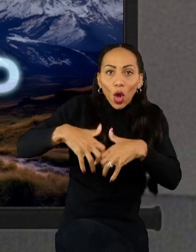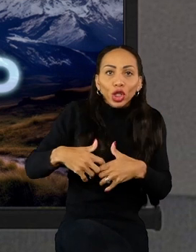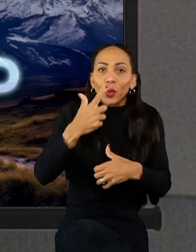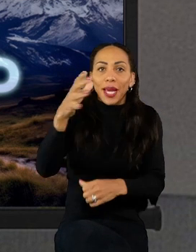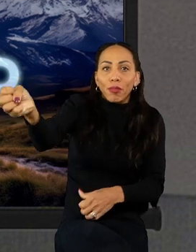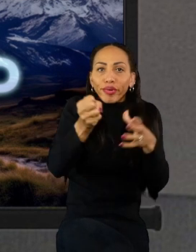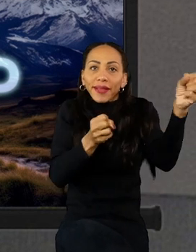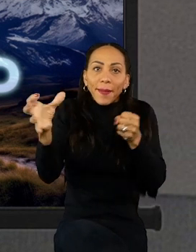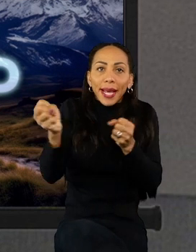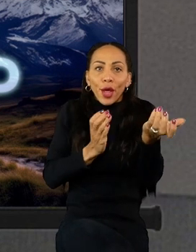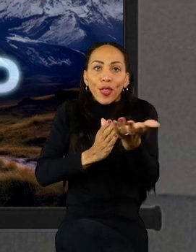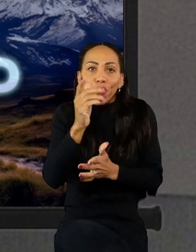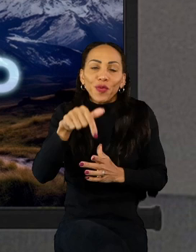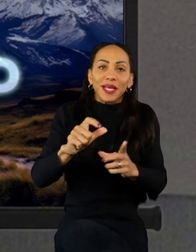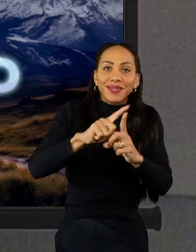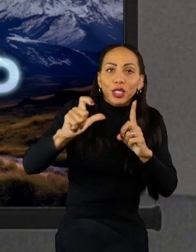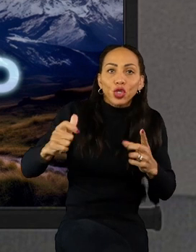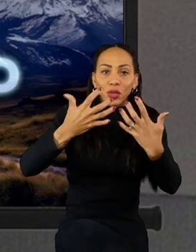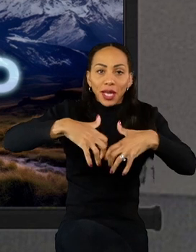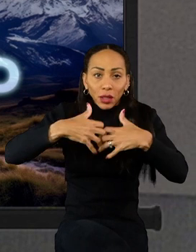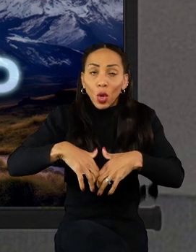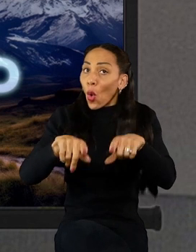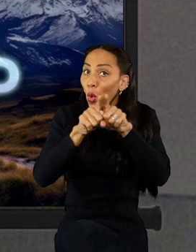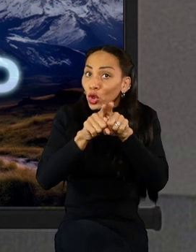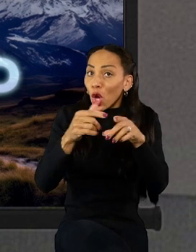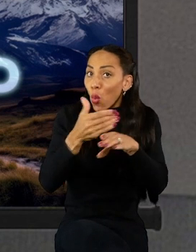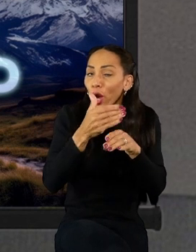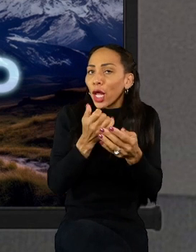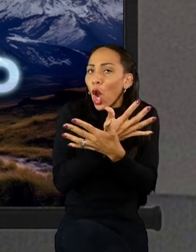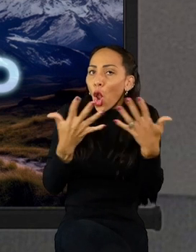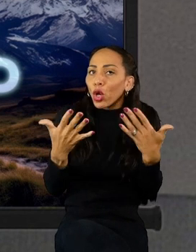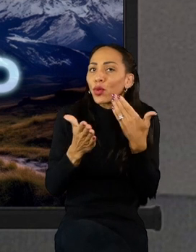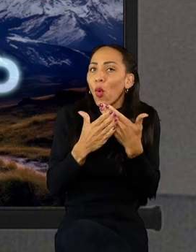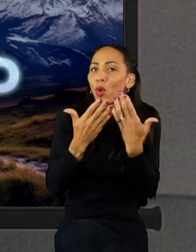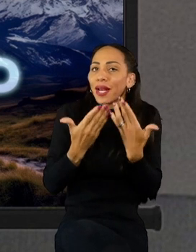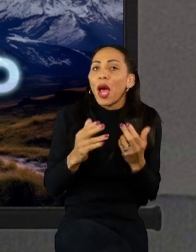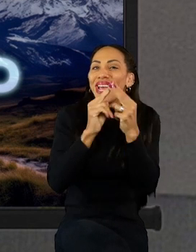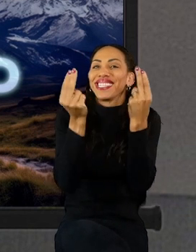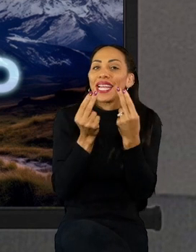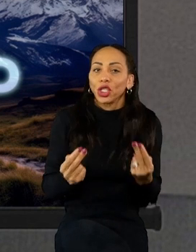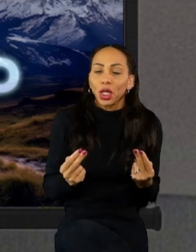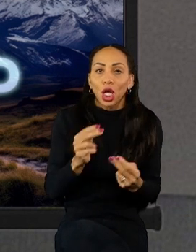to bring people together. The other thing that we've been increasingly doing is working internationally. And of course, a Zoom